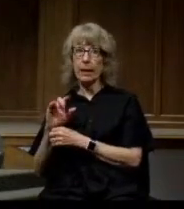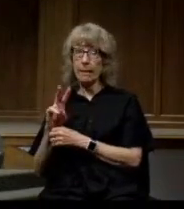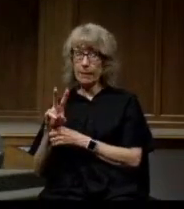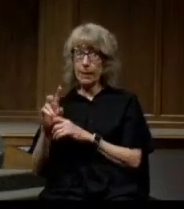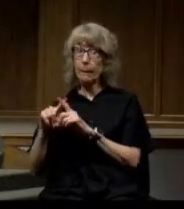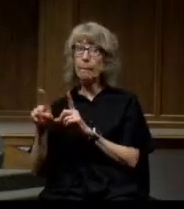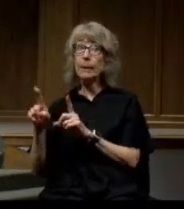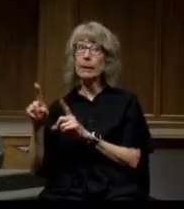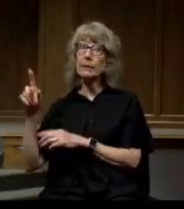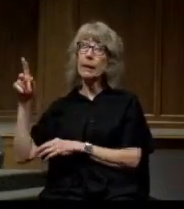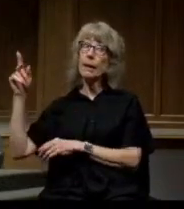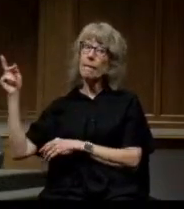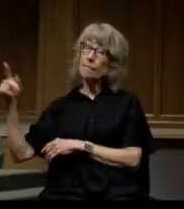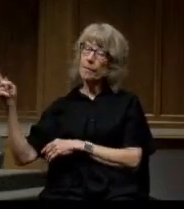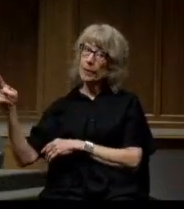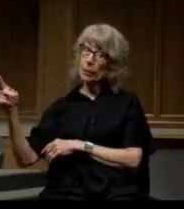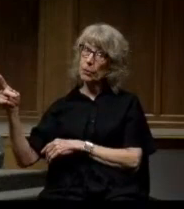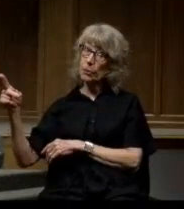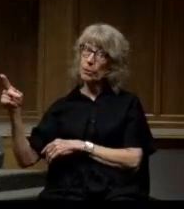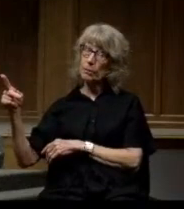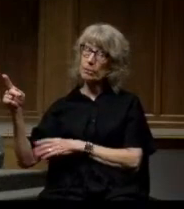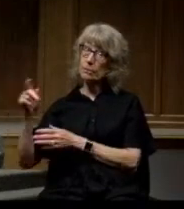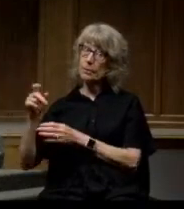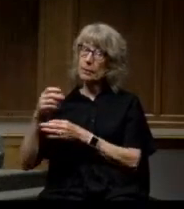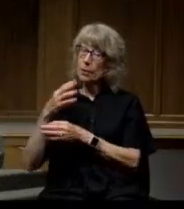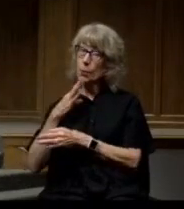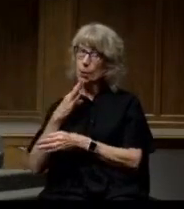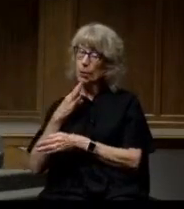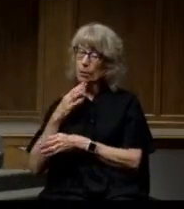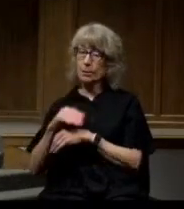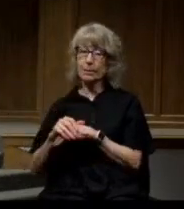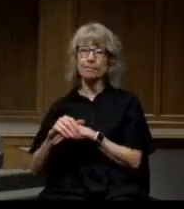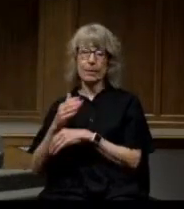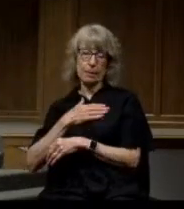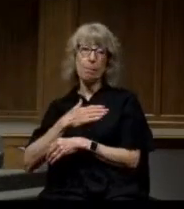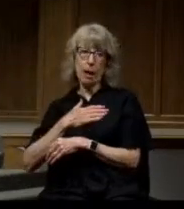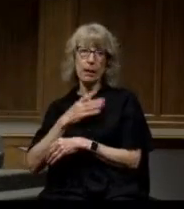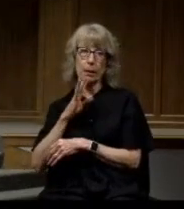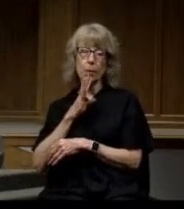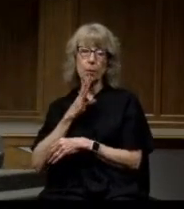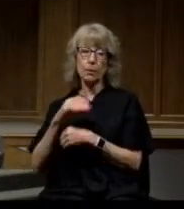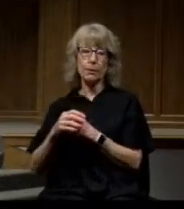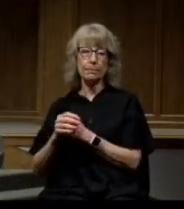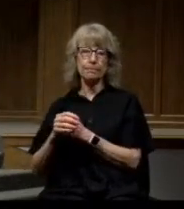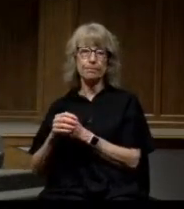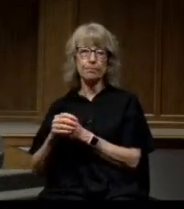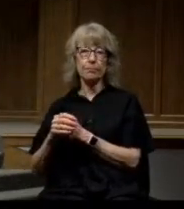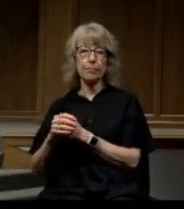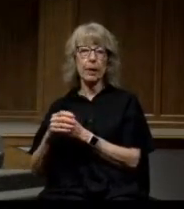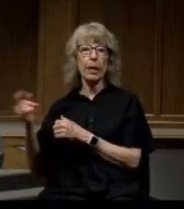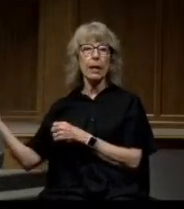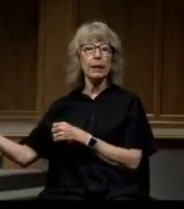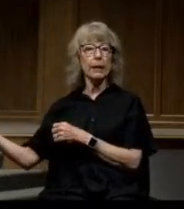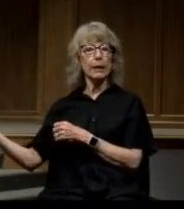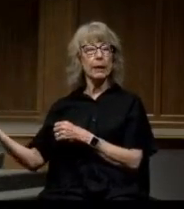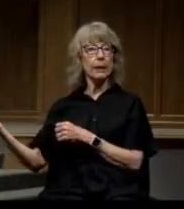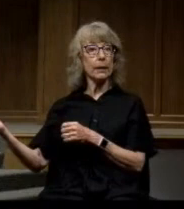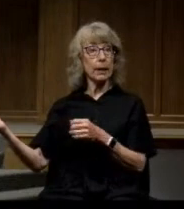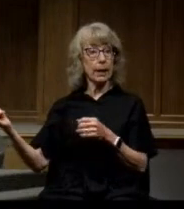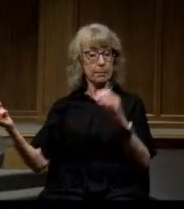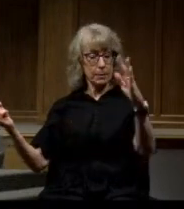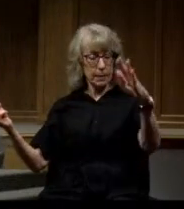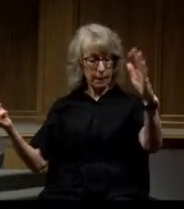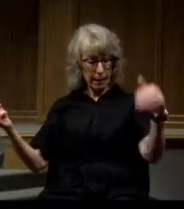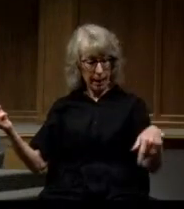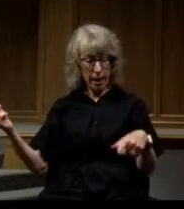PBV, Phil Brookman version. Here we go. So meanwhile, the older son was out in the field. When he came near the house, he heard music